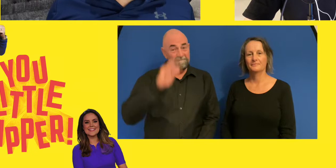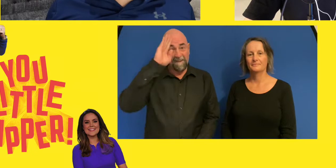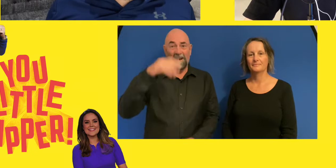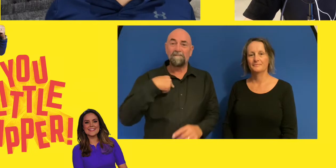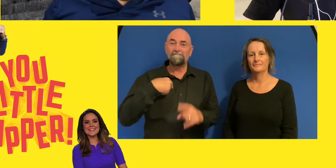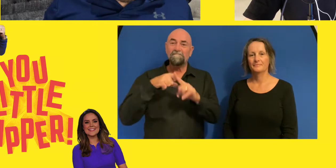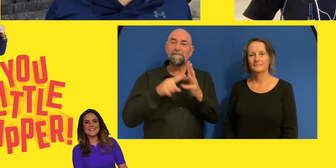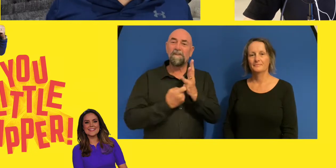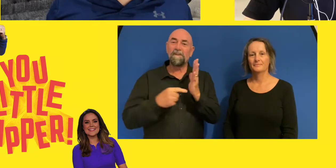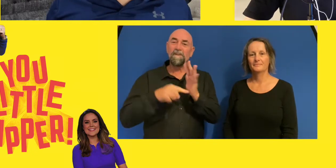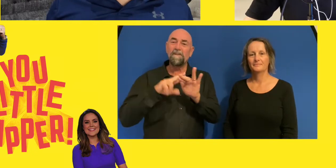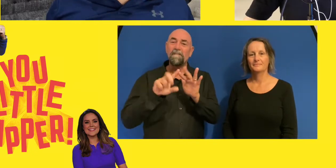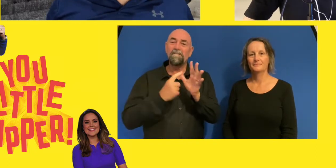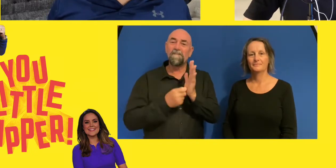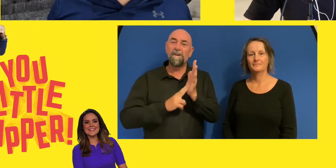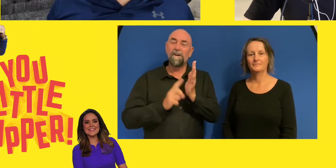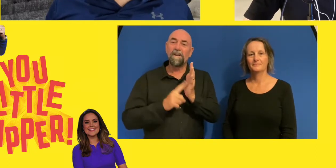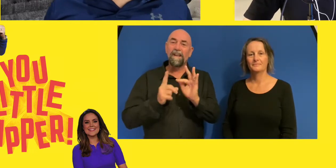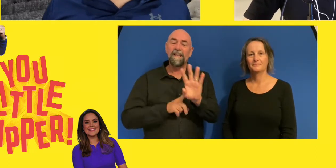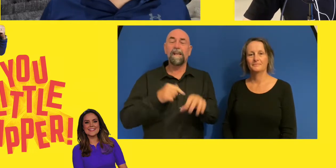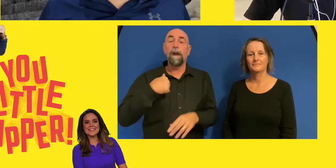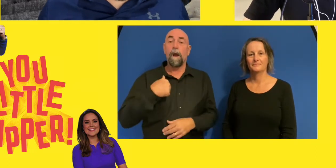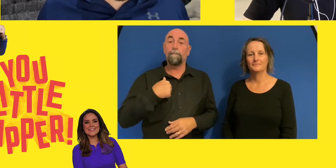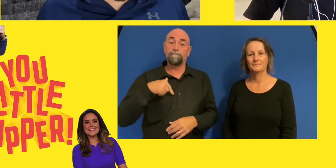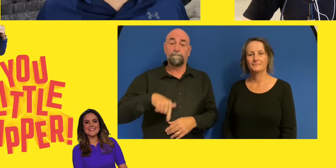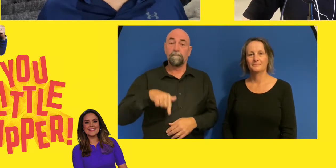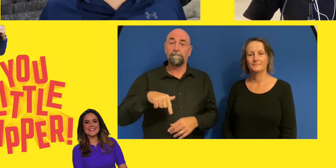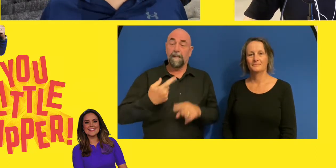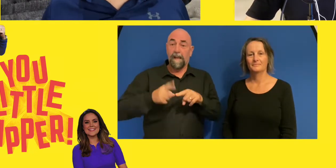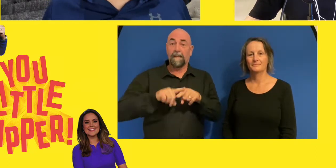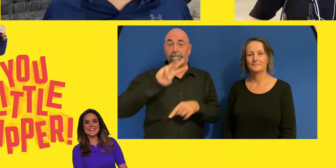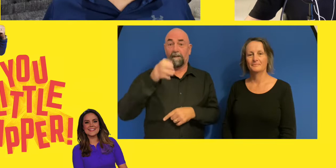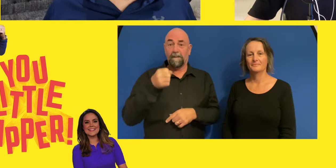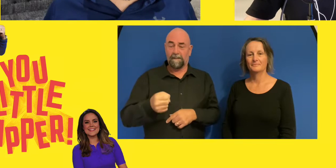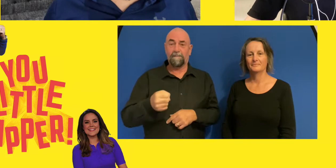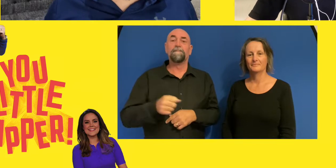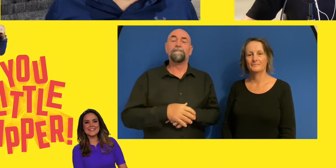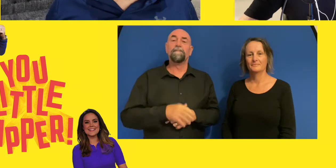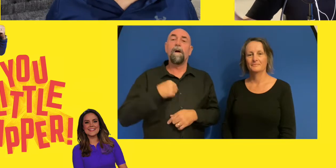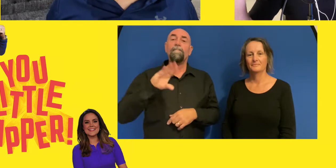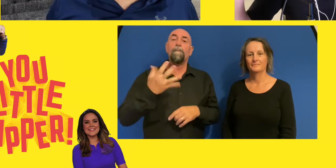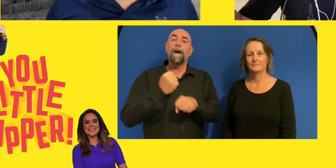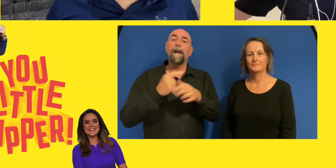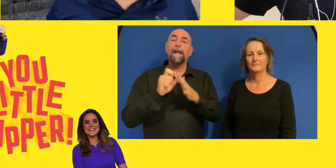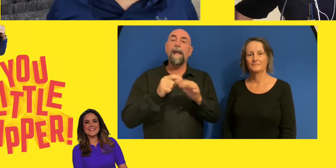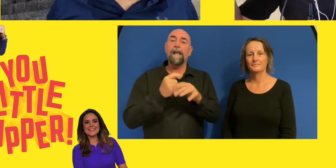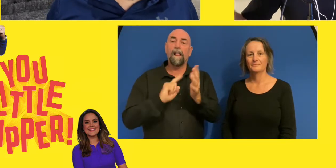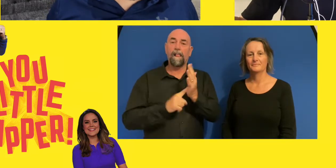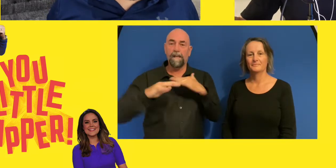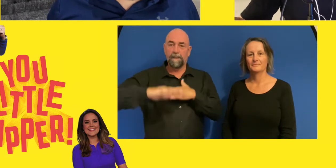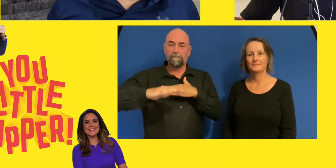Hi, I'm Kurt Fernley, former Paralympian, broadcasting from Gadigal country. And I'm Georgie Tunney, absolute